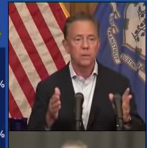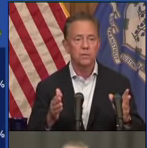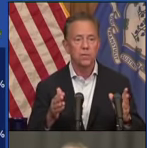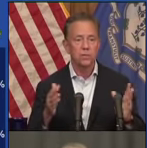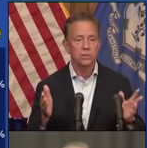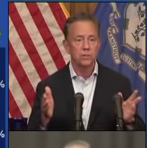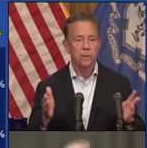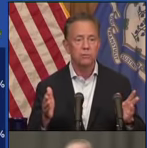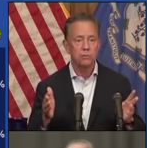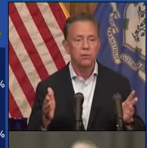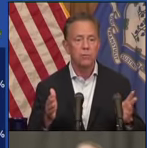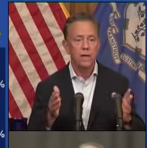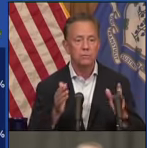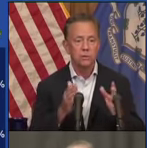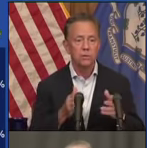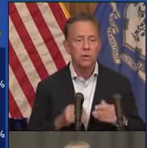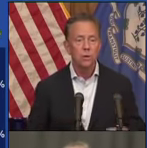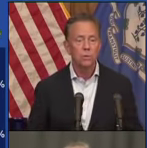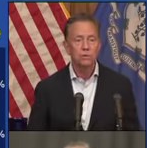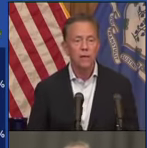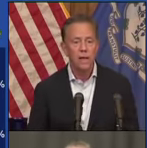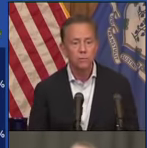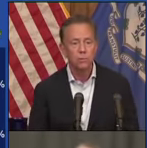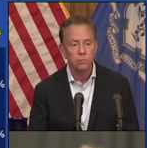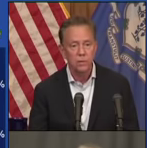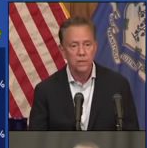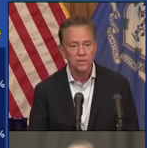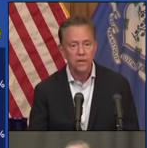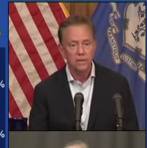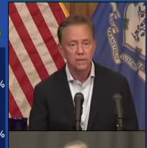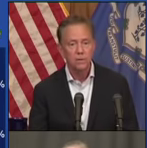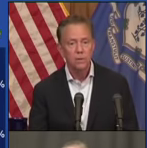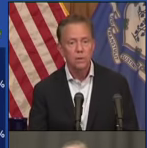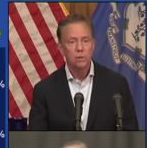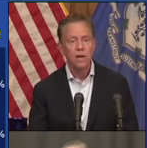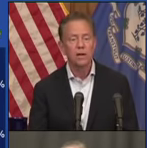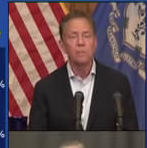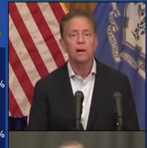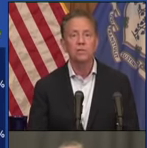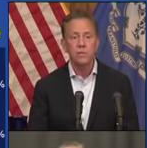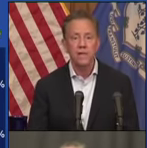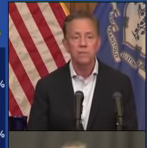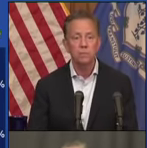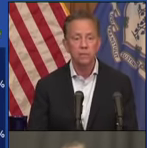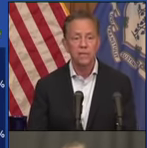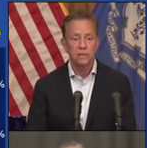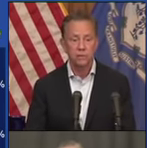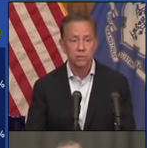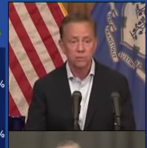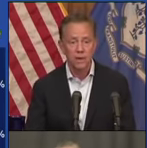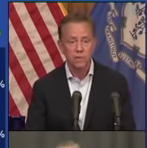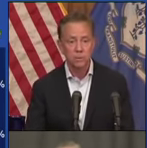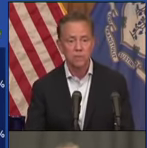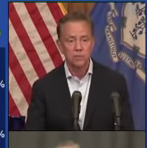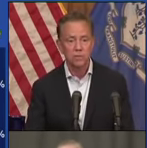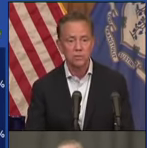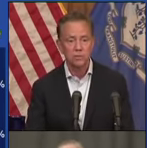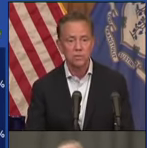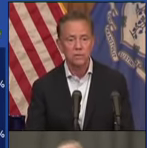hospitalizations, about 2,000, was on April 22nd. We're down about 90% in terms of